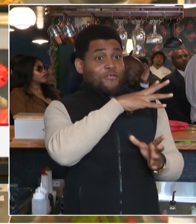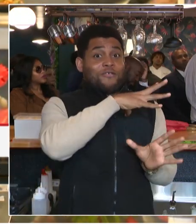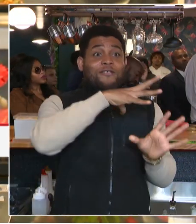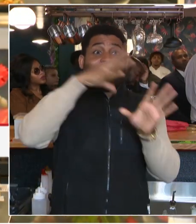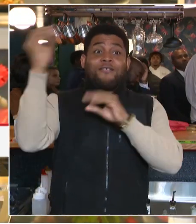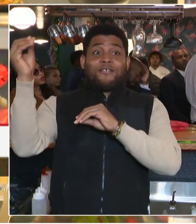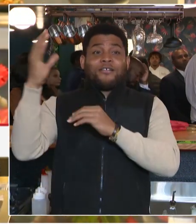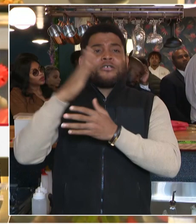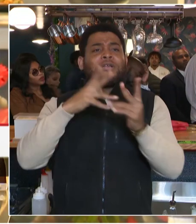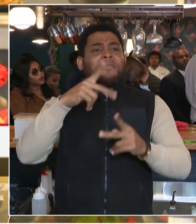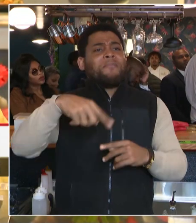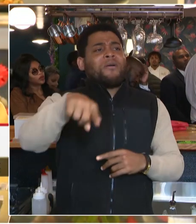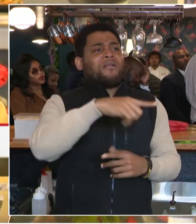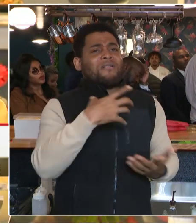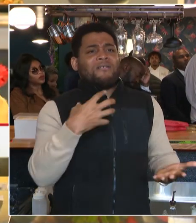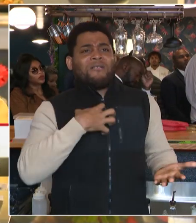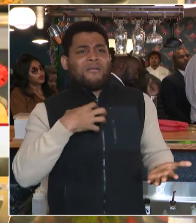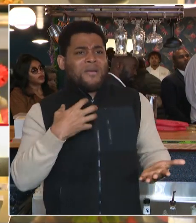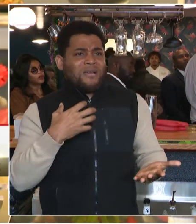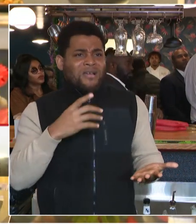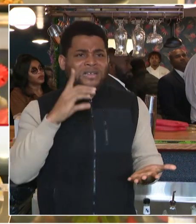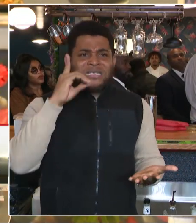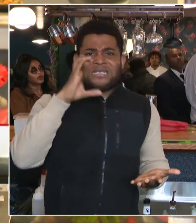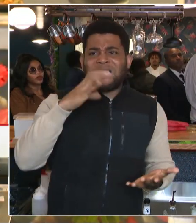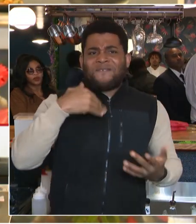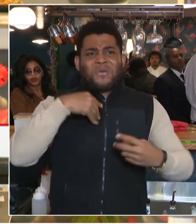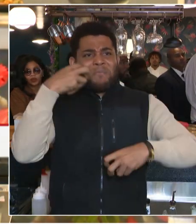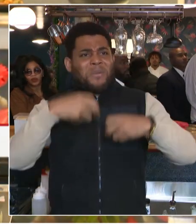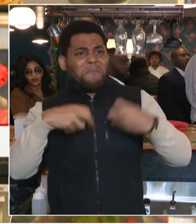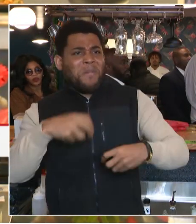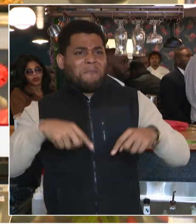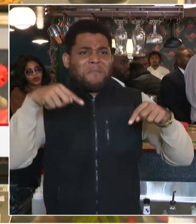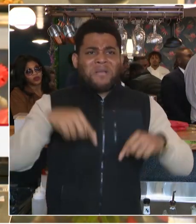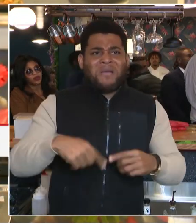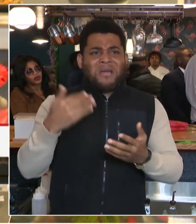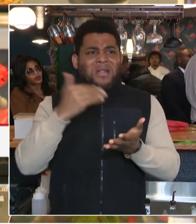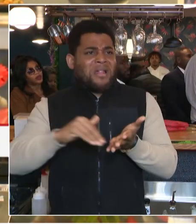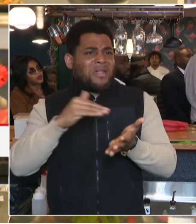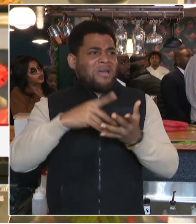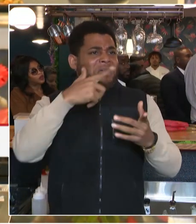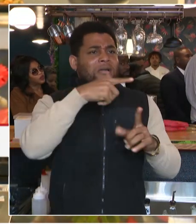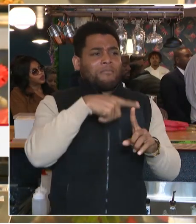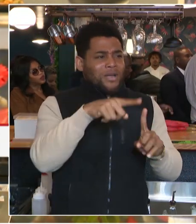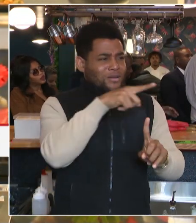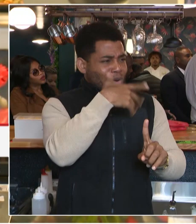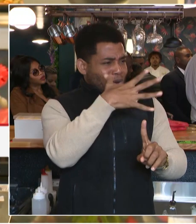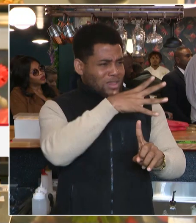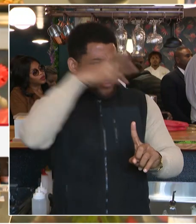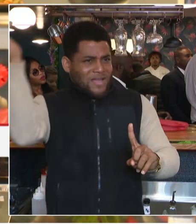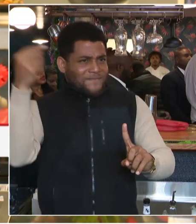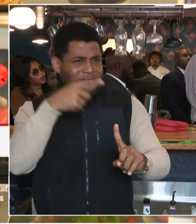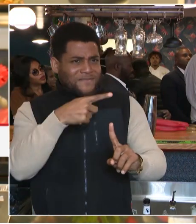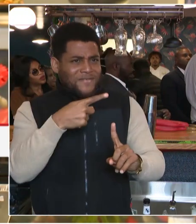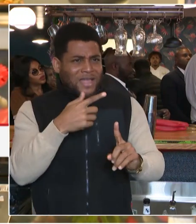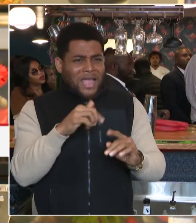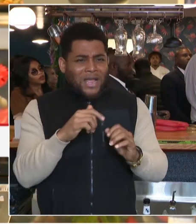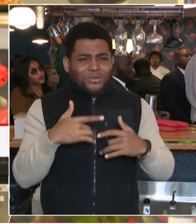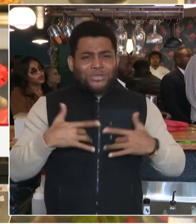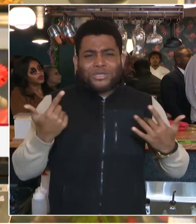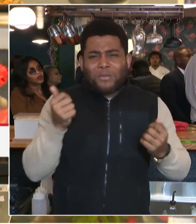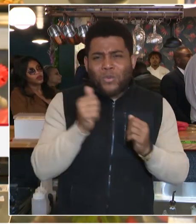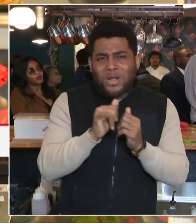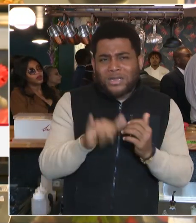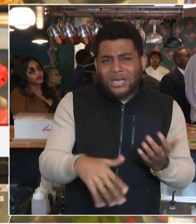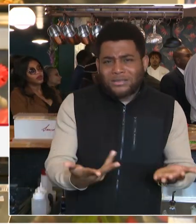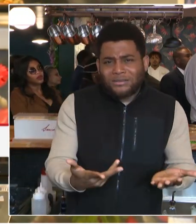when there's so many problems here in the city with violence? Any response to that? This is what I know about my job as